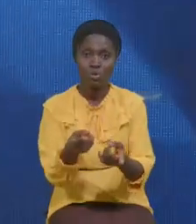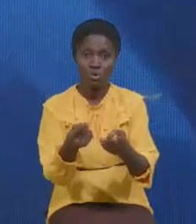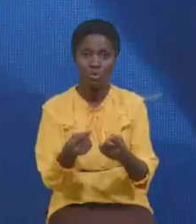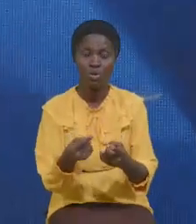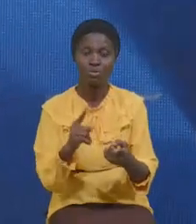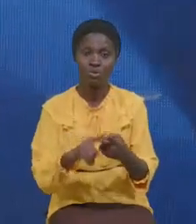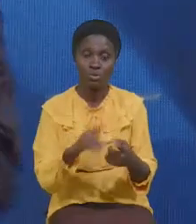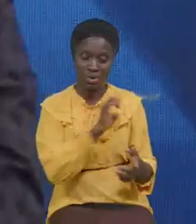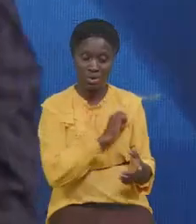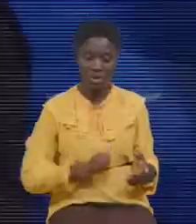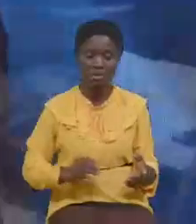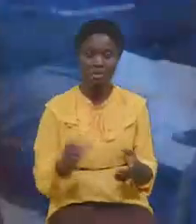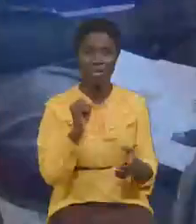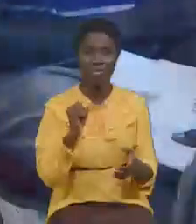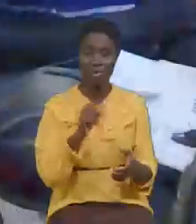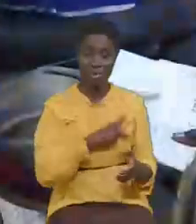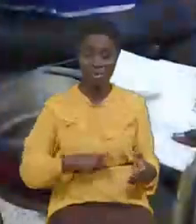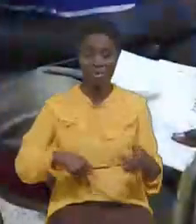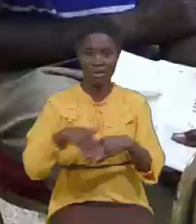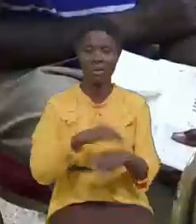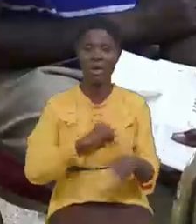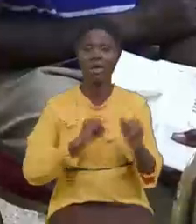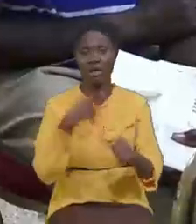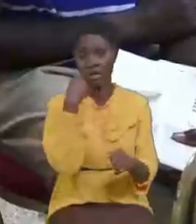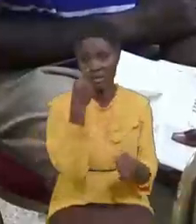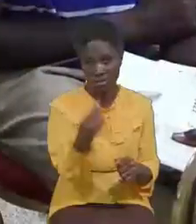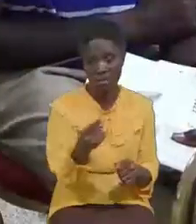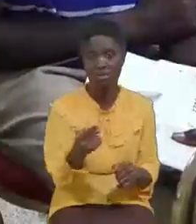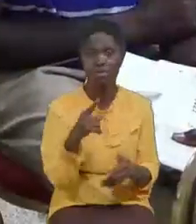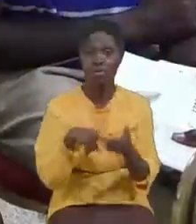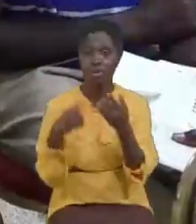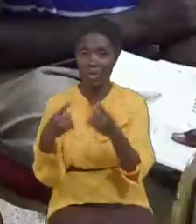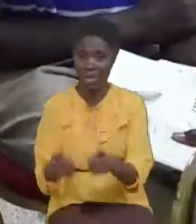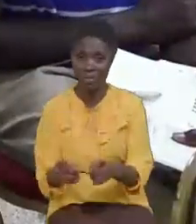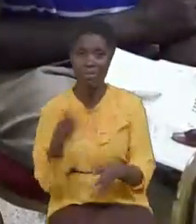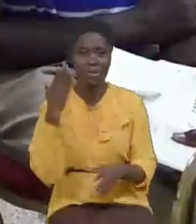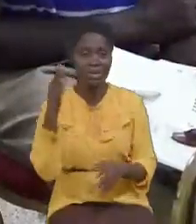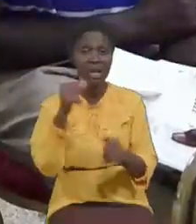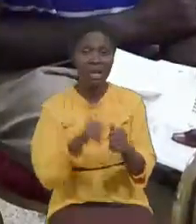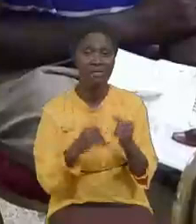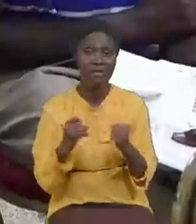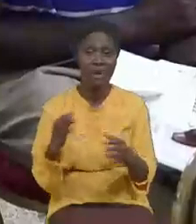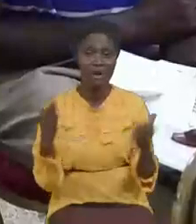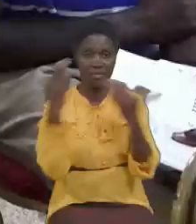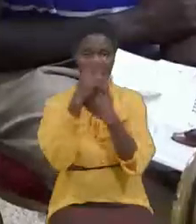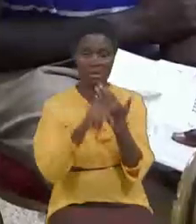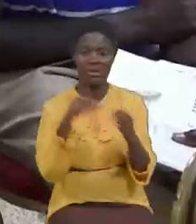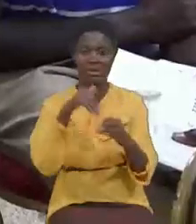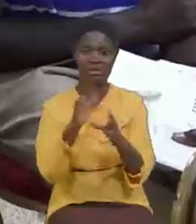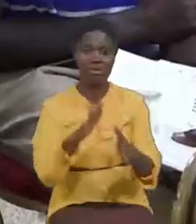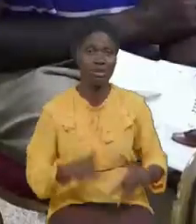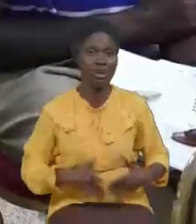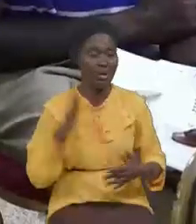in Emmanuel's kingdom. Every power of darkness in your life will be cancelled